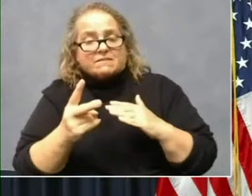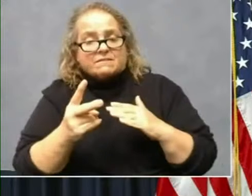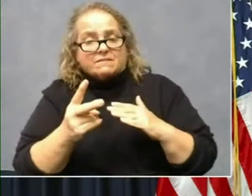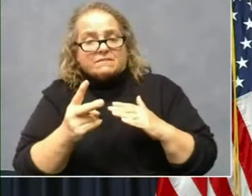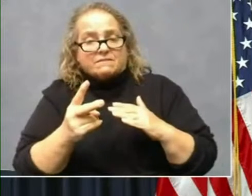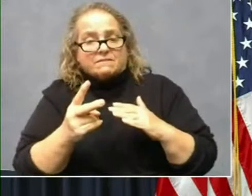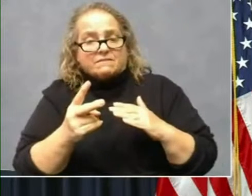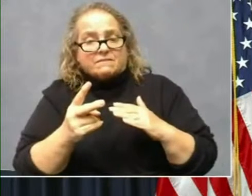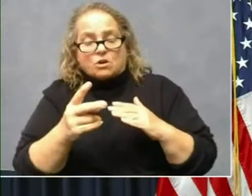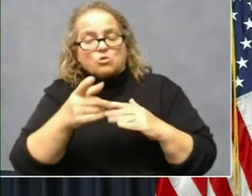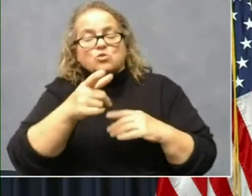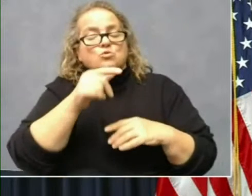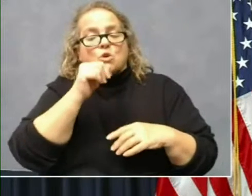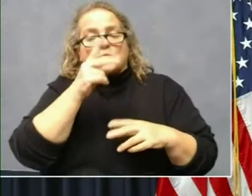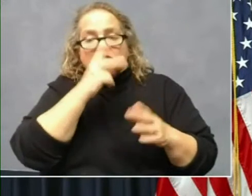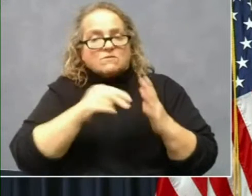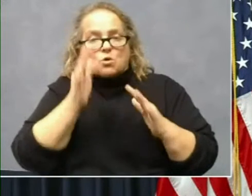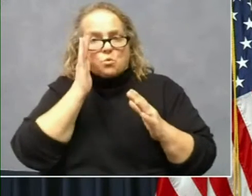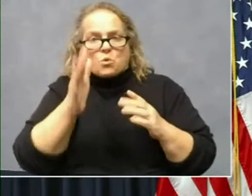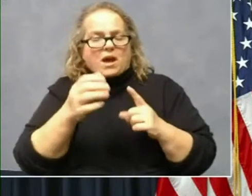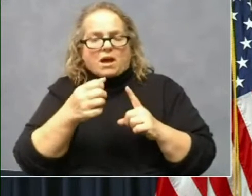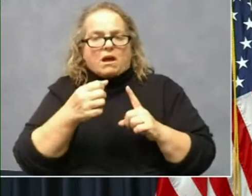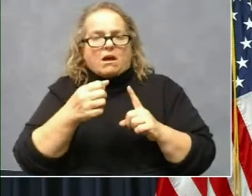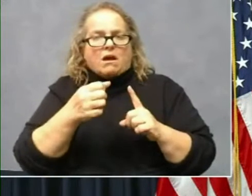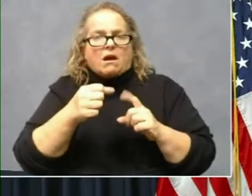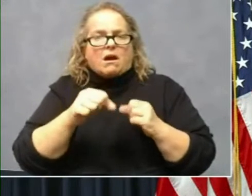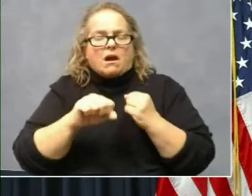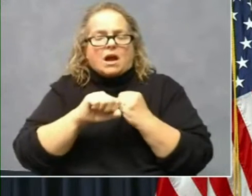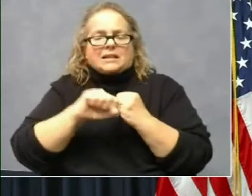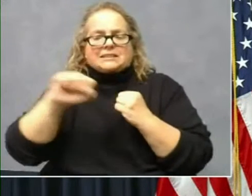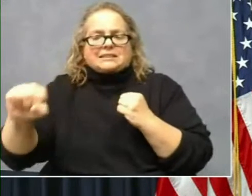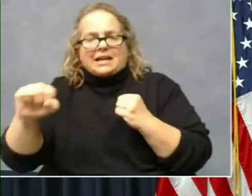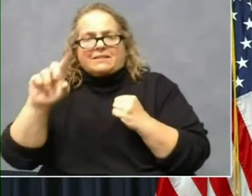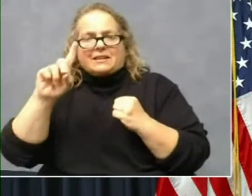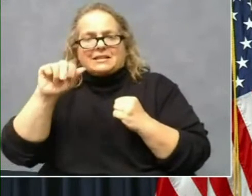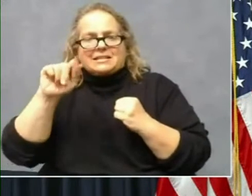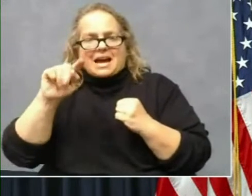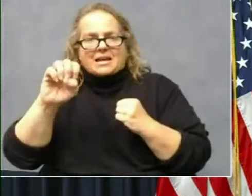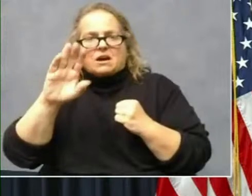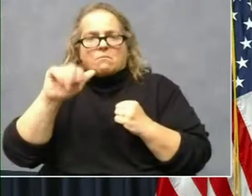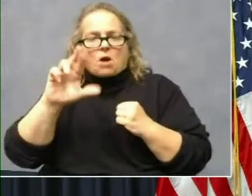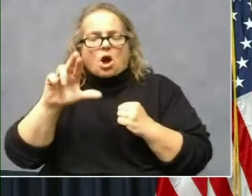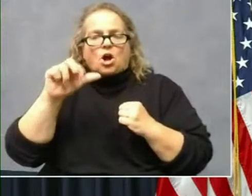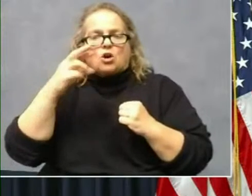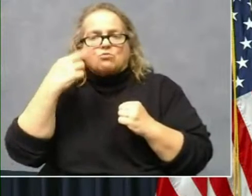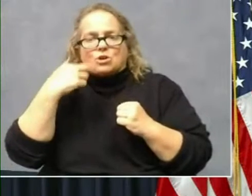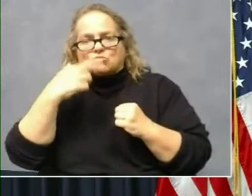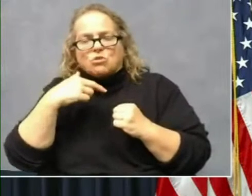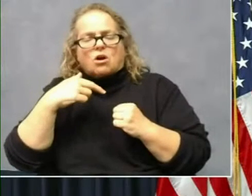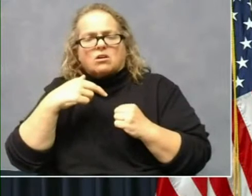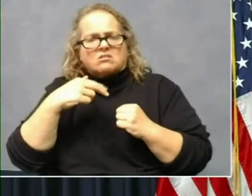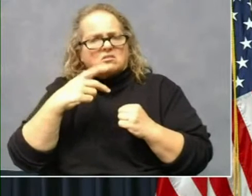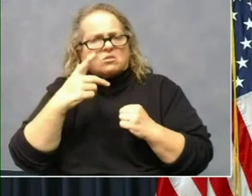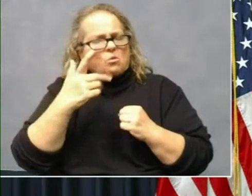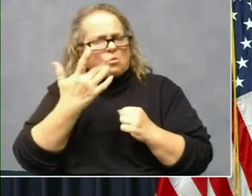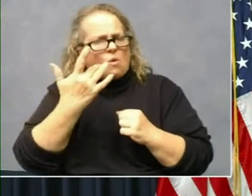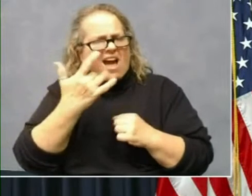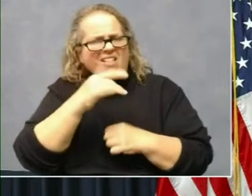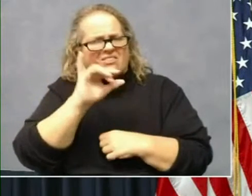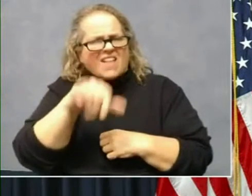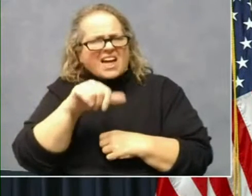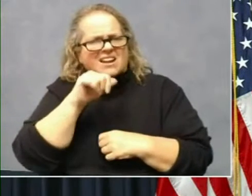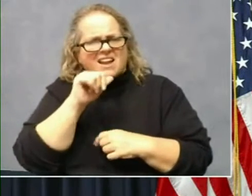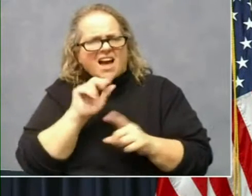order. I'm wondering why that doesn't apply to schools, since they may be able to get middle and high school students in